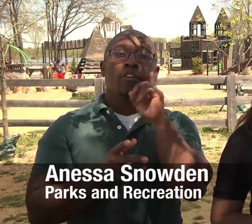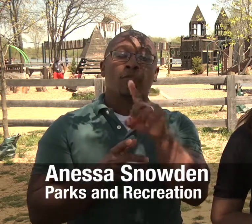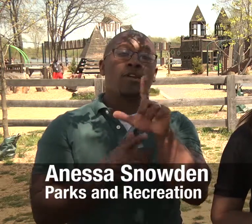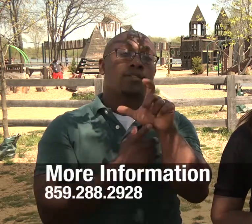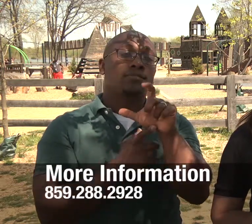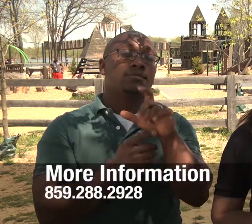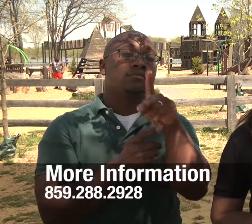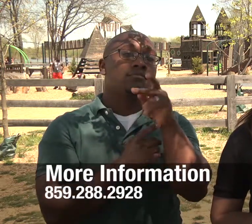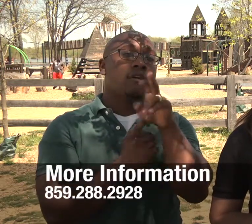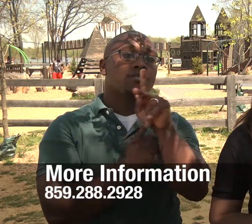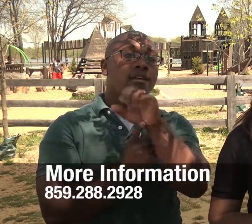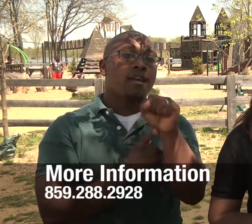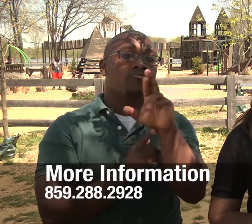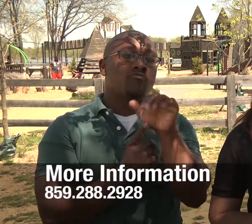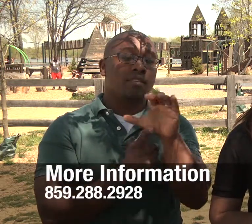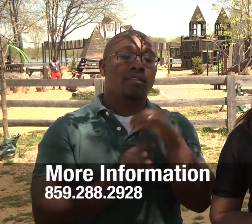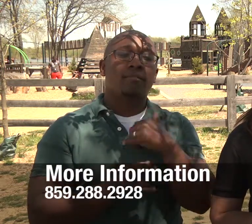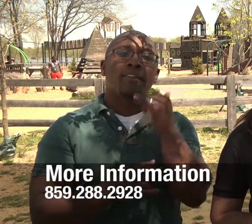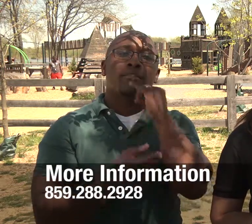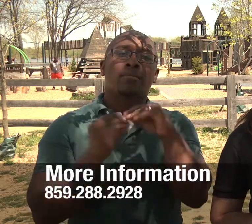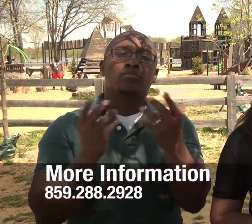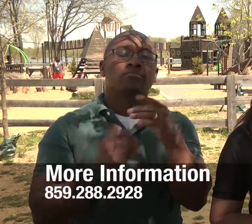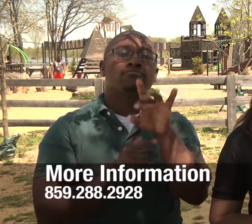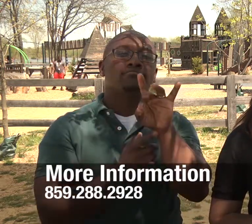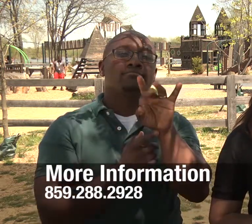Recreation. My phone number is